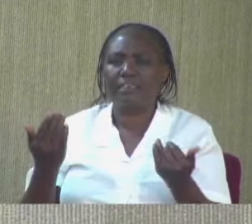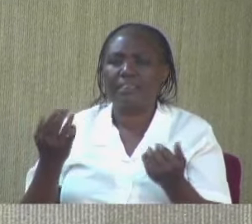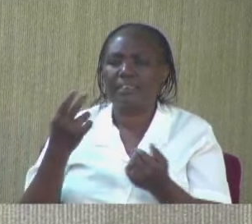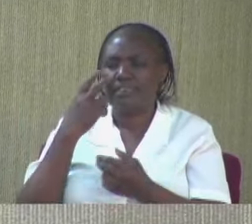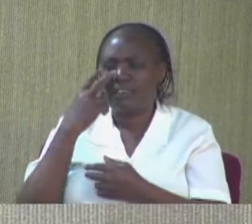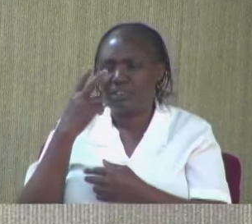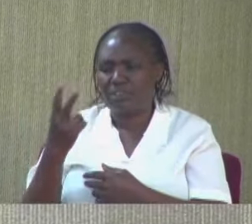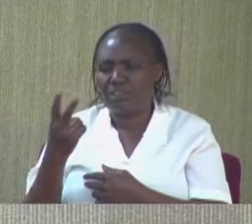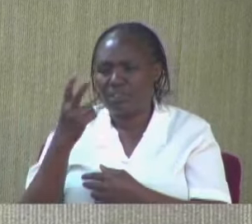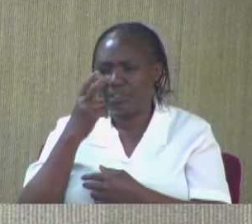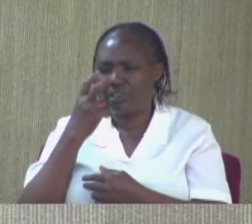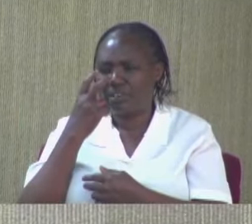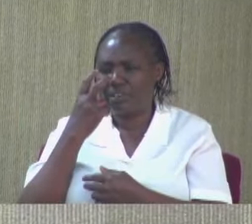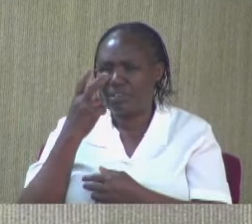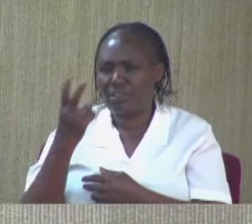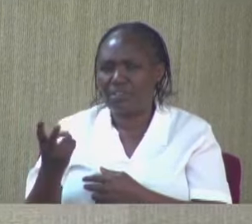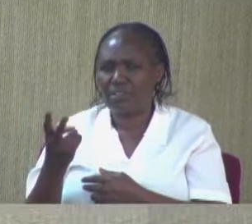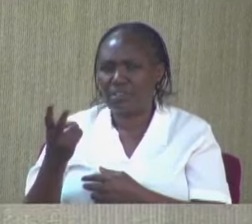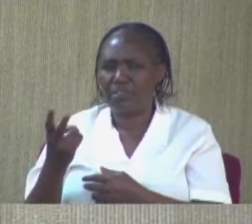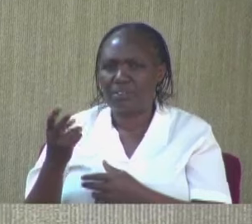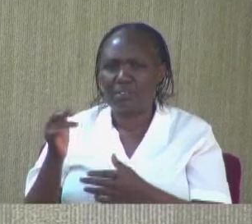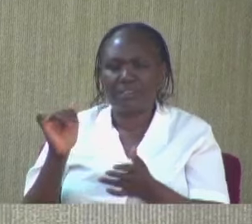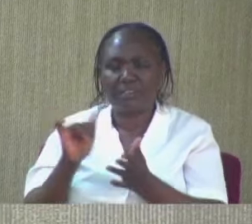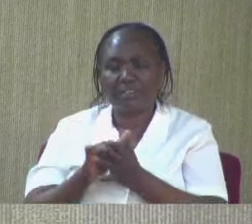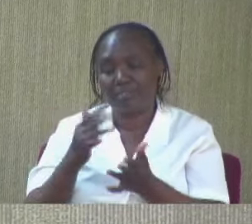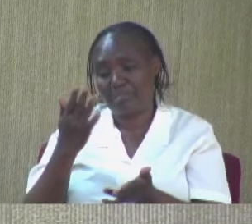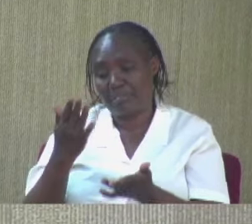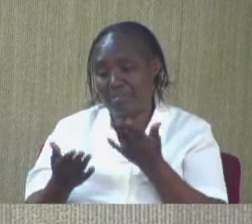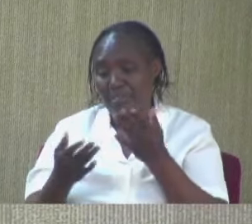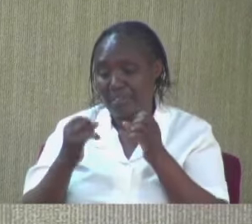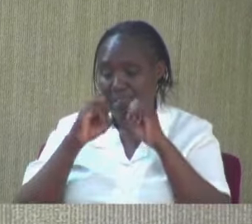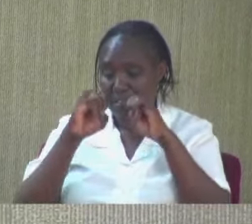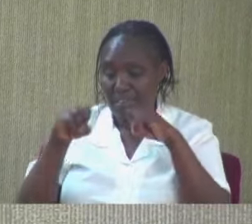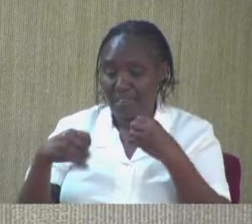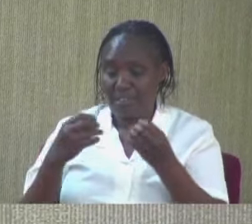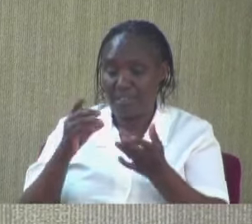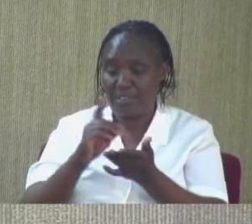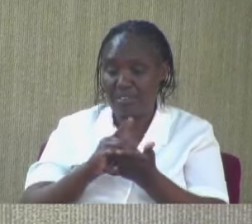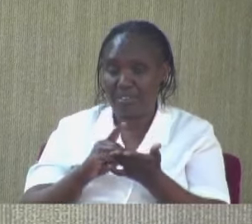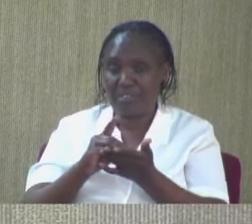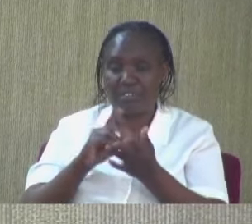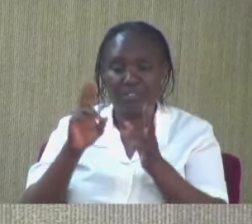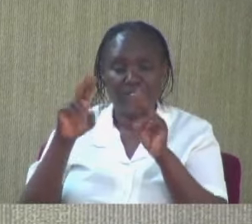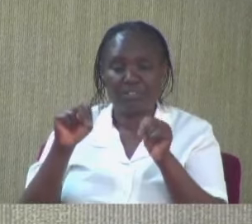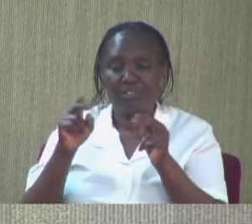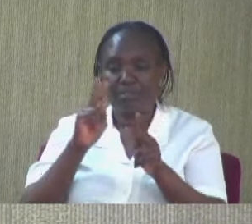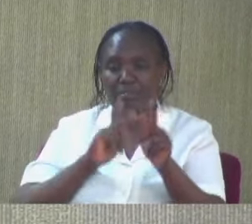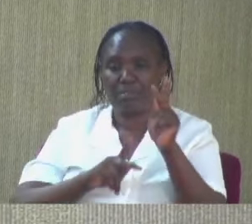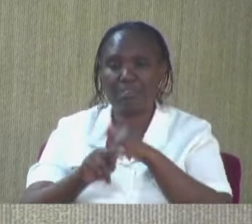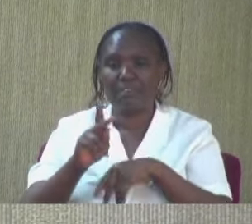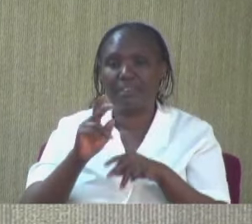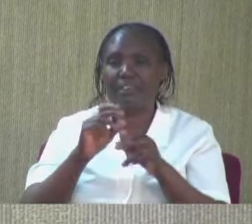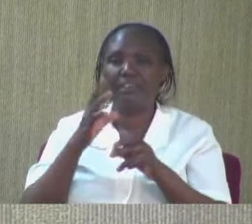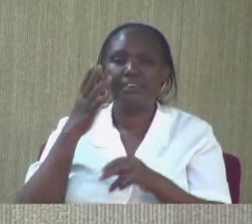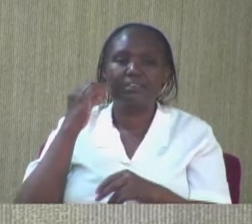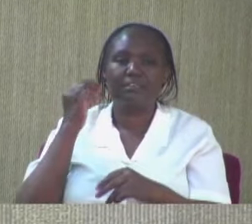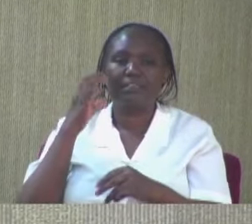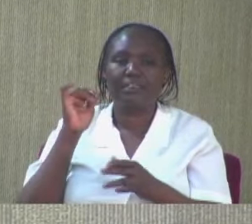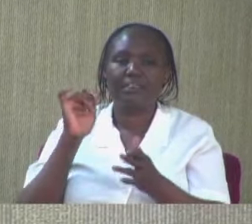visions? That must be a new doctrine, isn't it? No prophet has ever experienced that. Of course